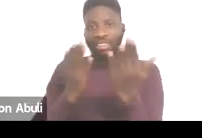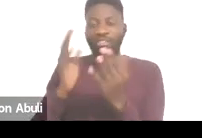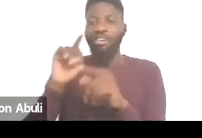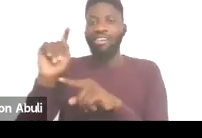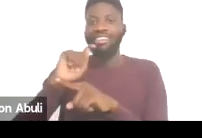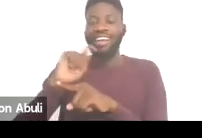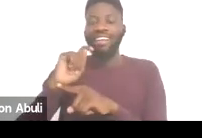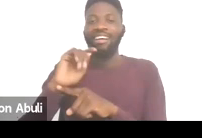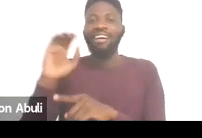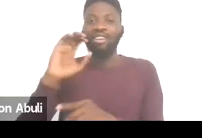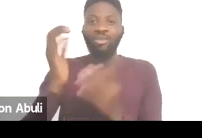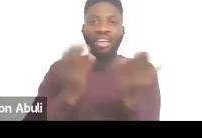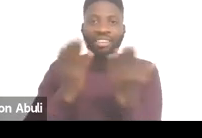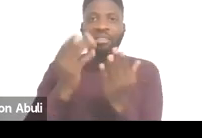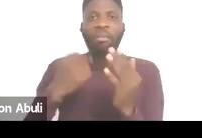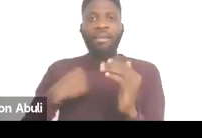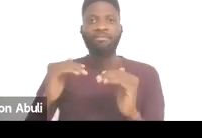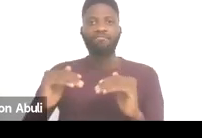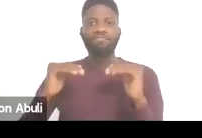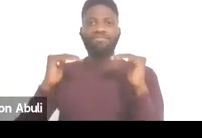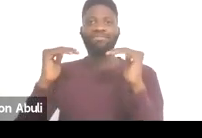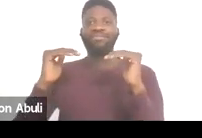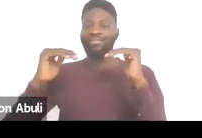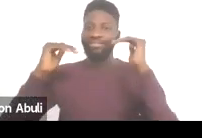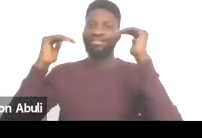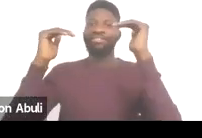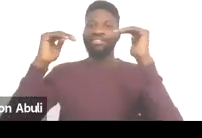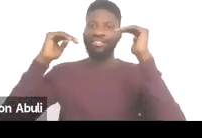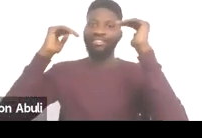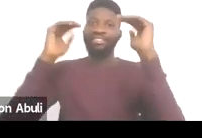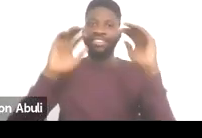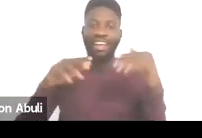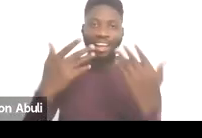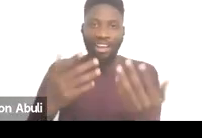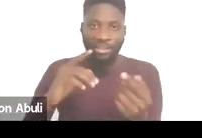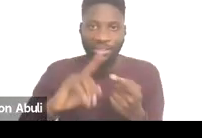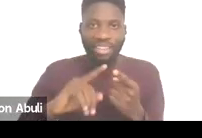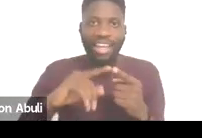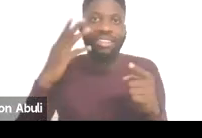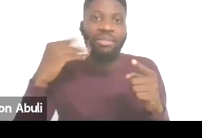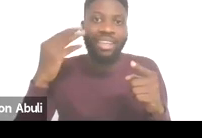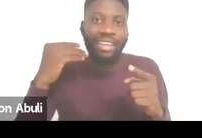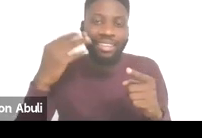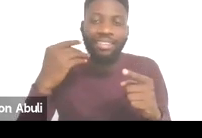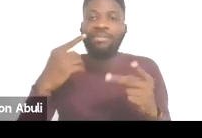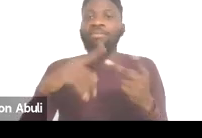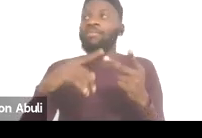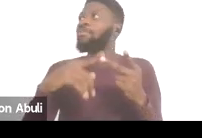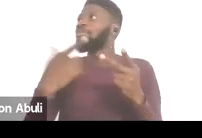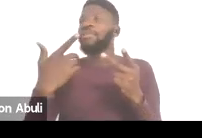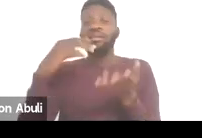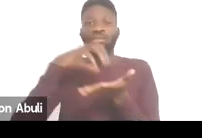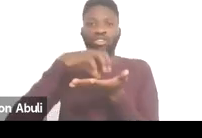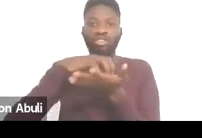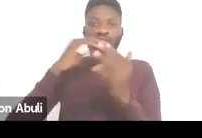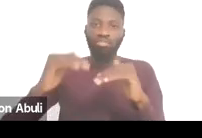service, how do I get myself there? One, you want to grow to gain your experience. You want to grow into a certain position. You become